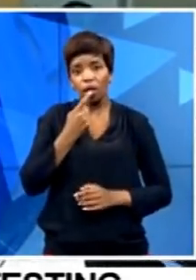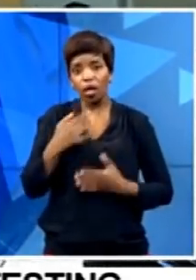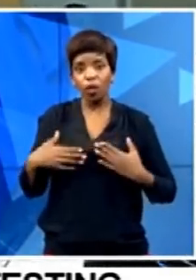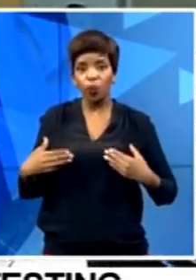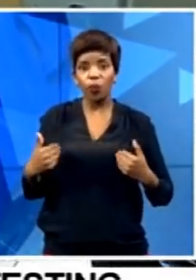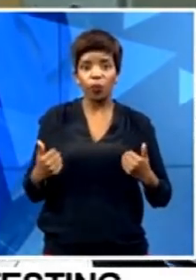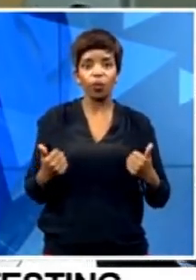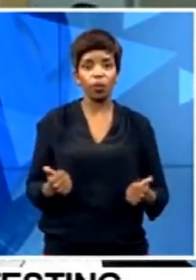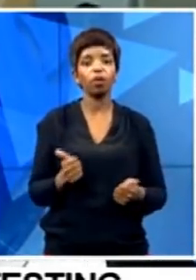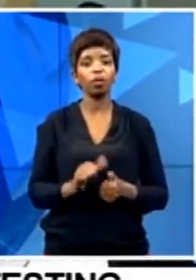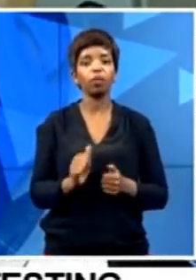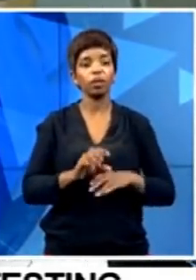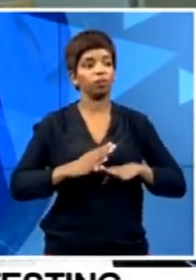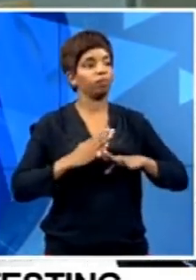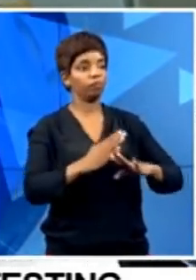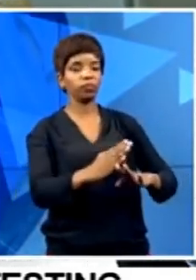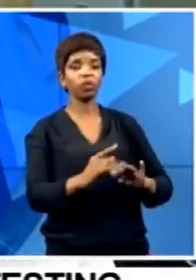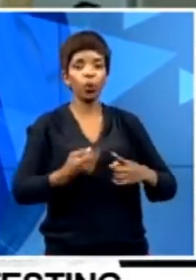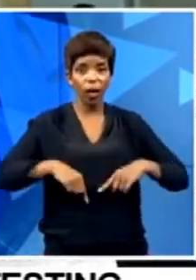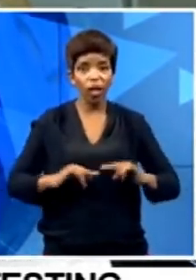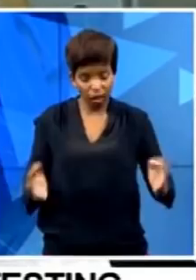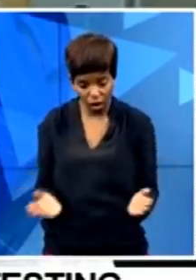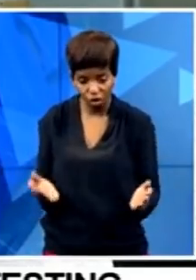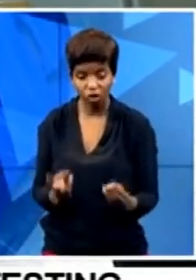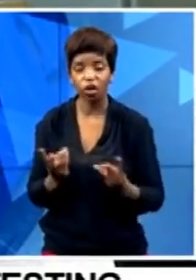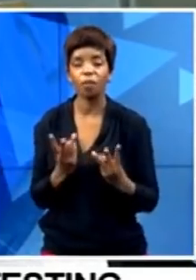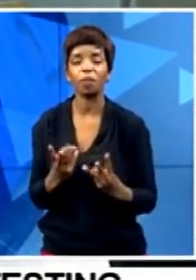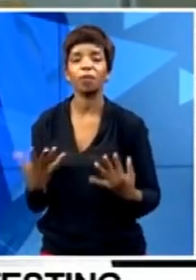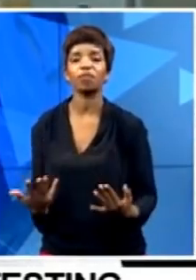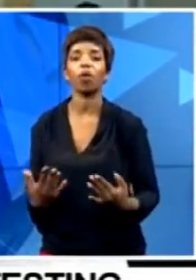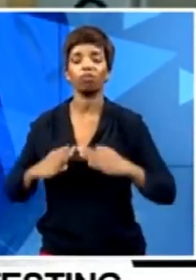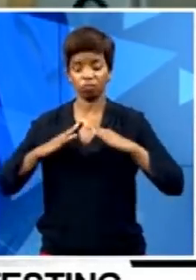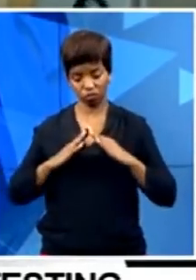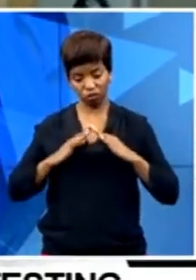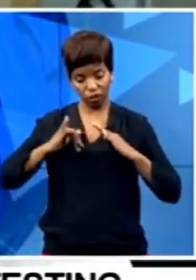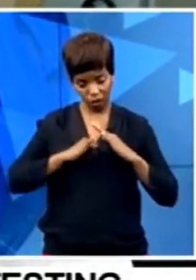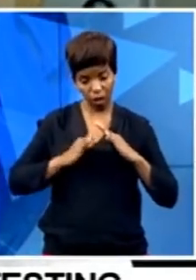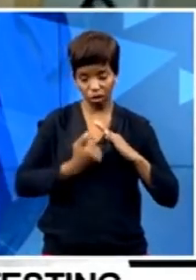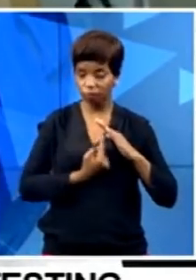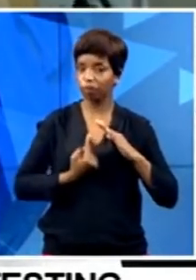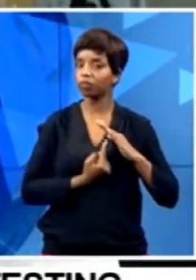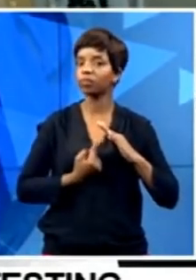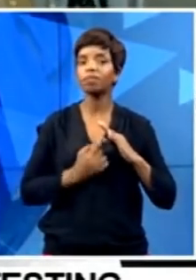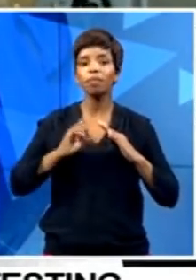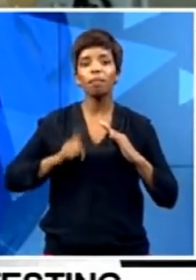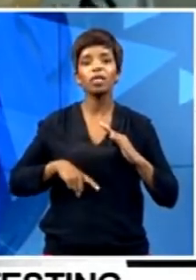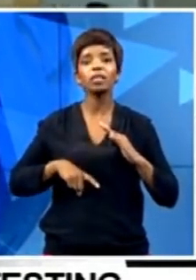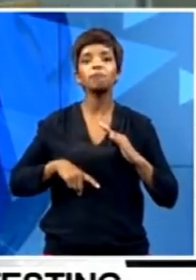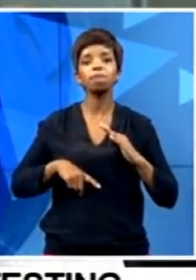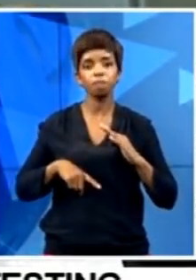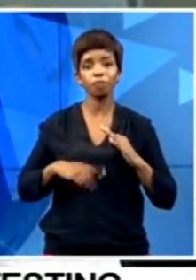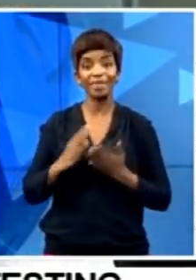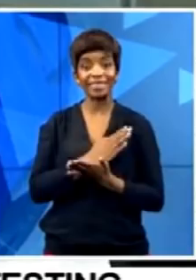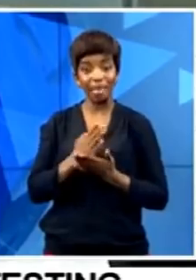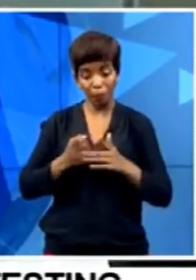for self-isolation. We have identified areas already. Some of our patients are in self-isolation at home